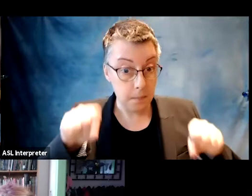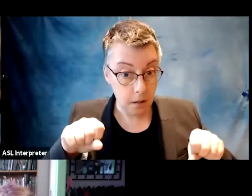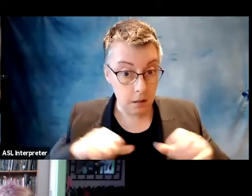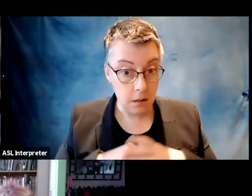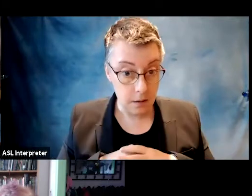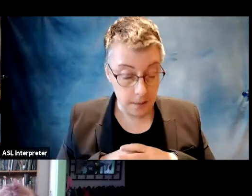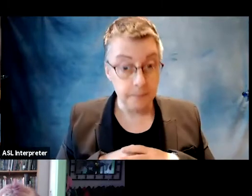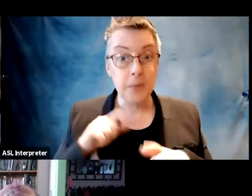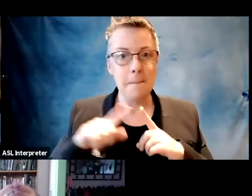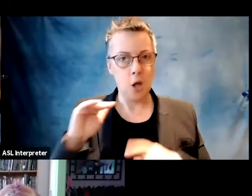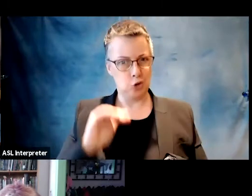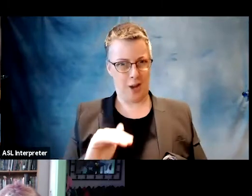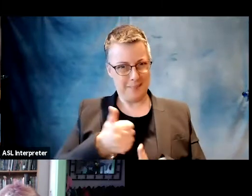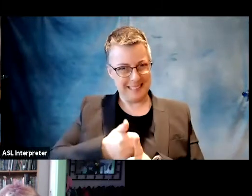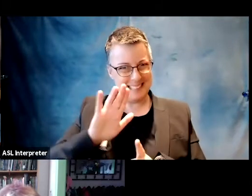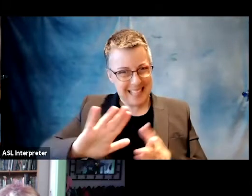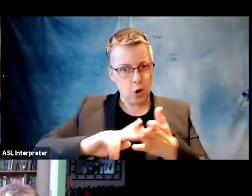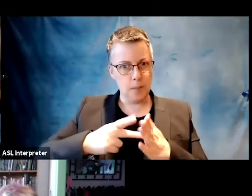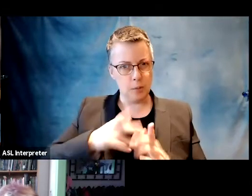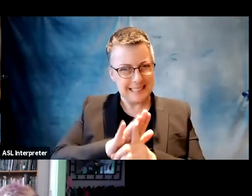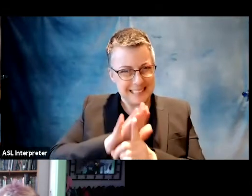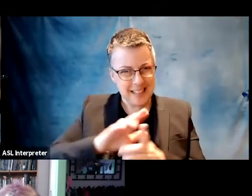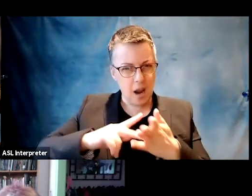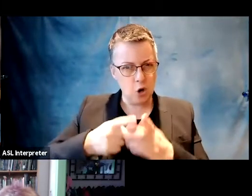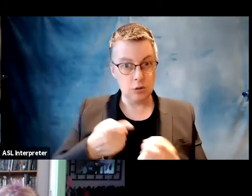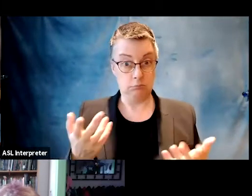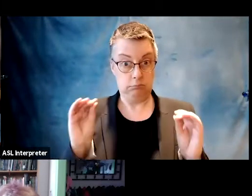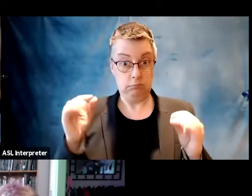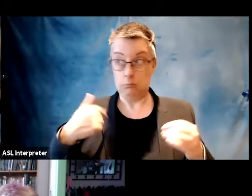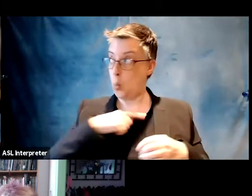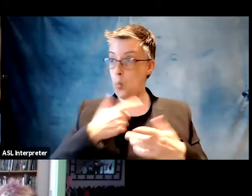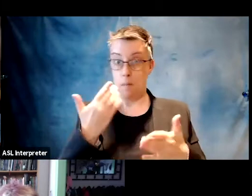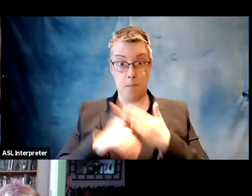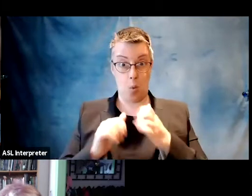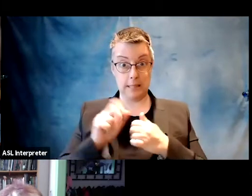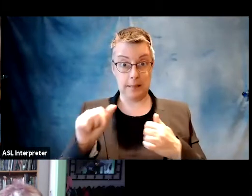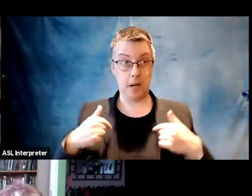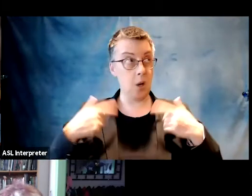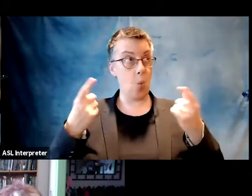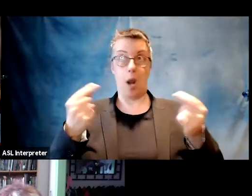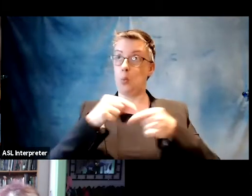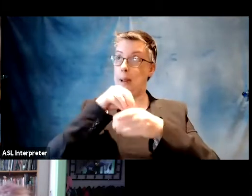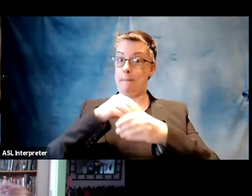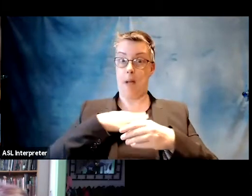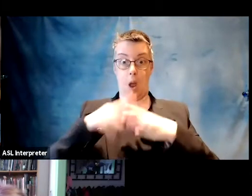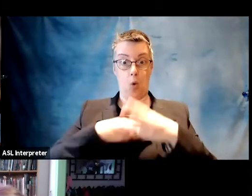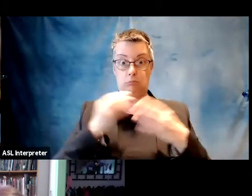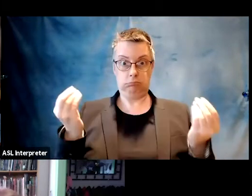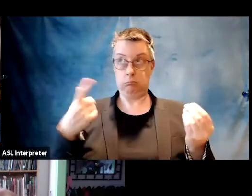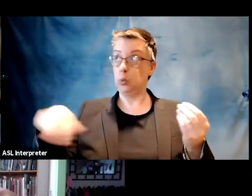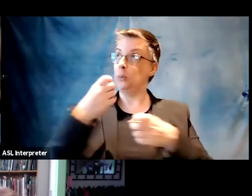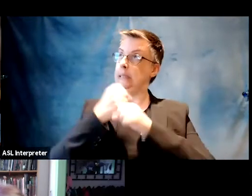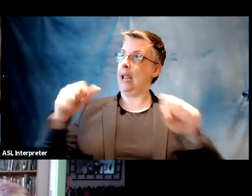the child's own purpose. There was no, there was nothing we could be in our world. So I think of